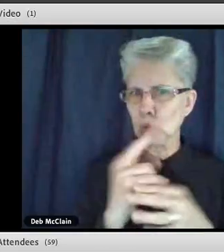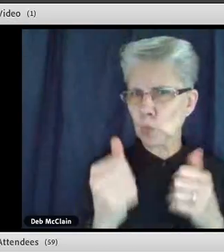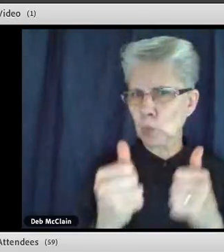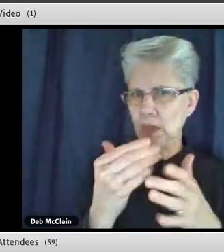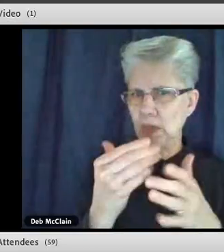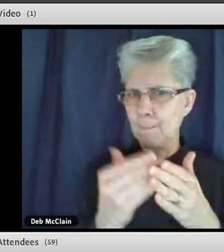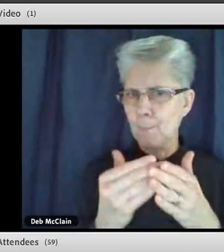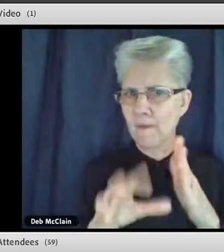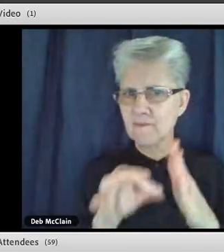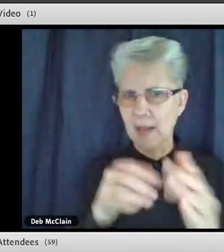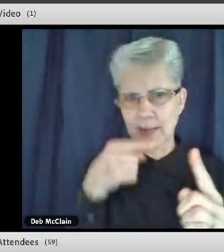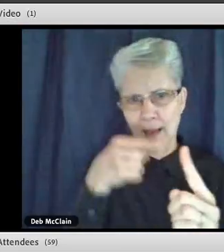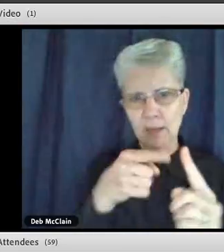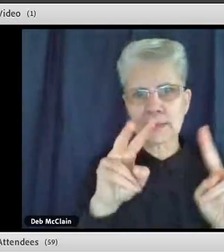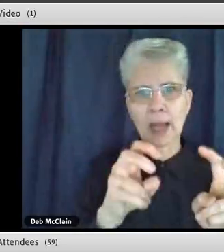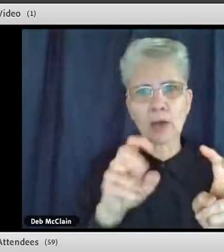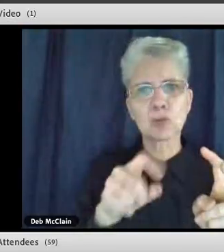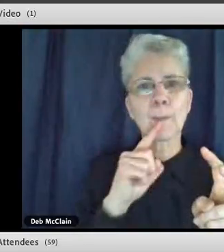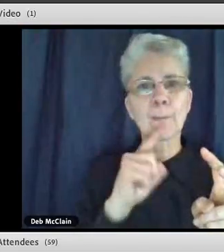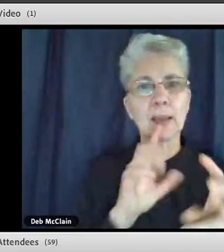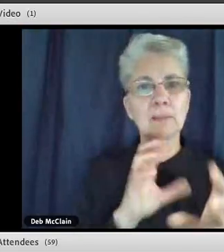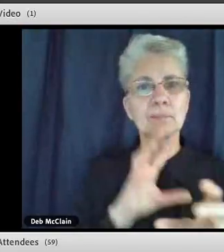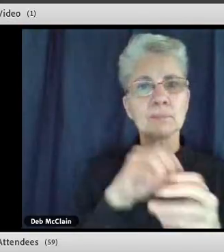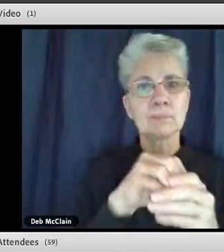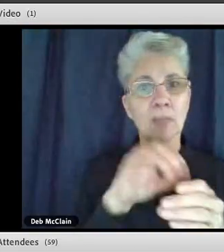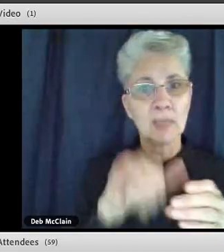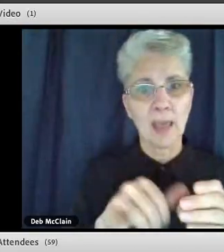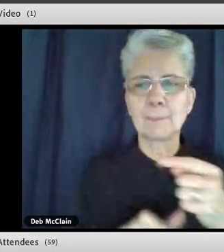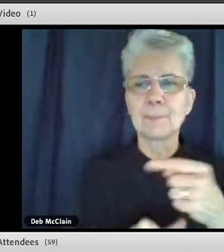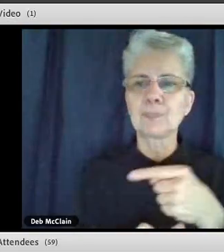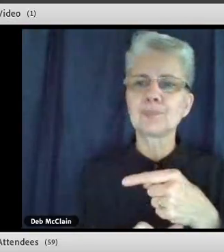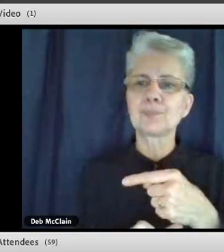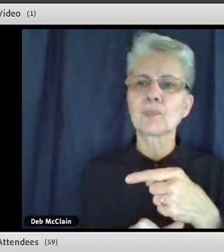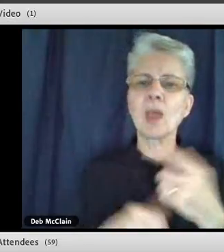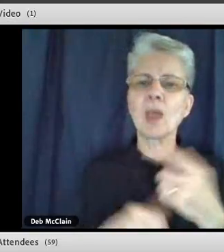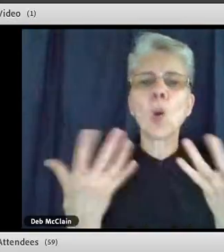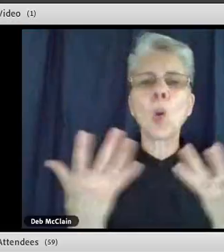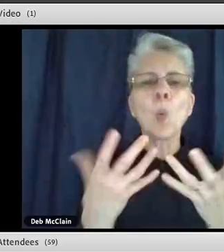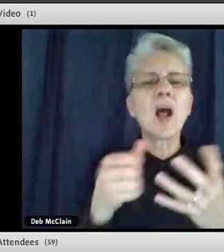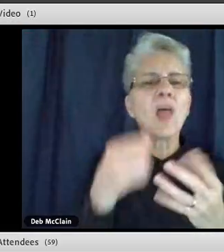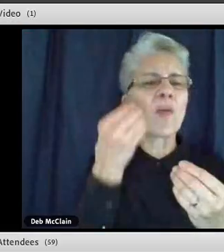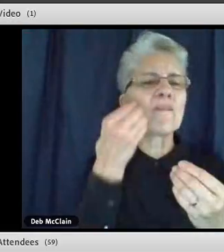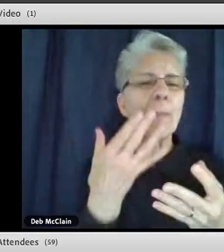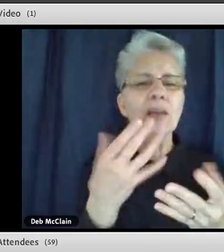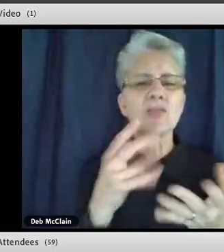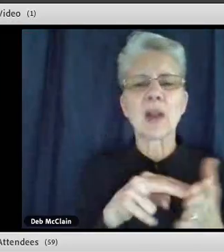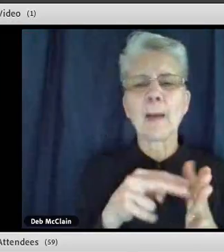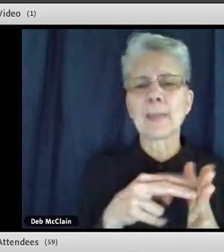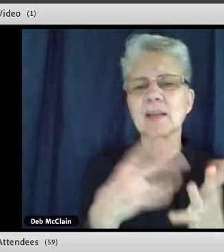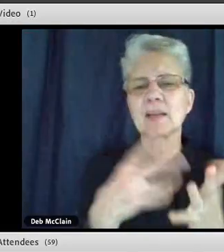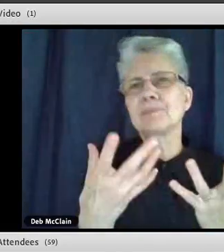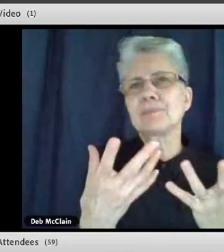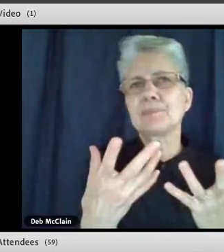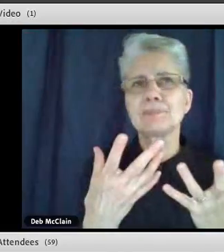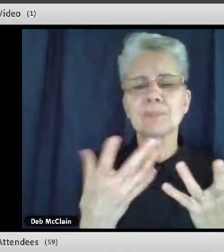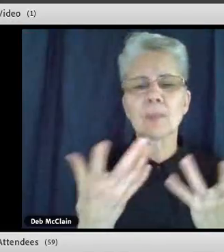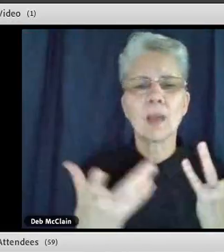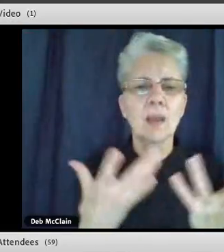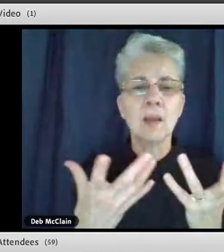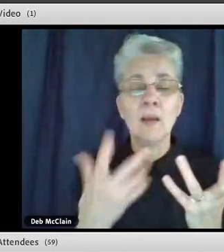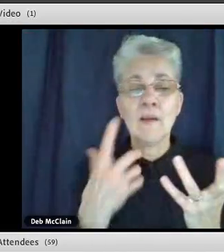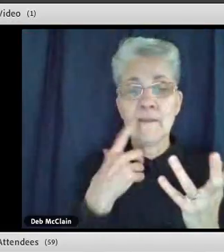main title should be. And then, what other information, right? I mean, obviously, for